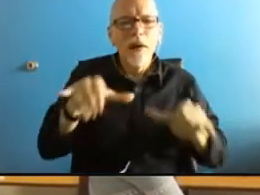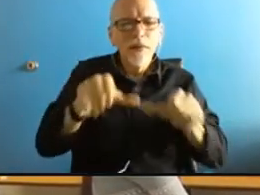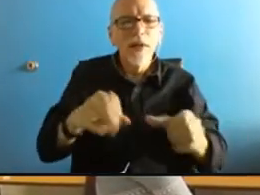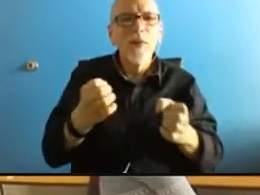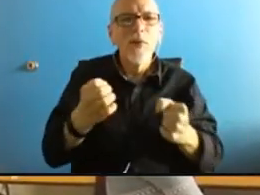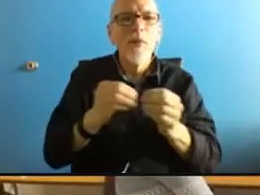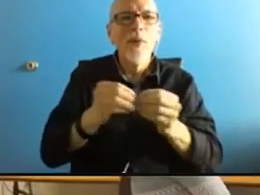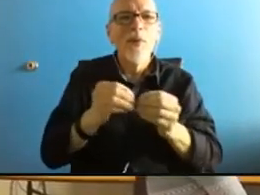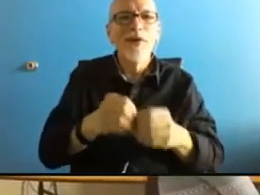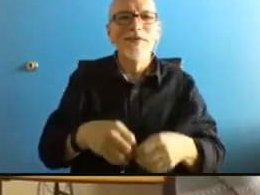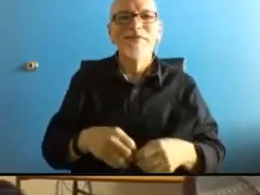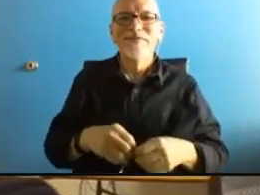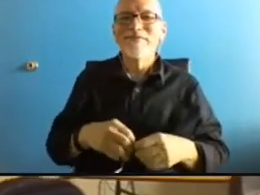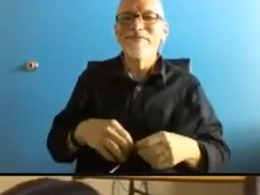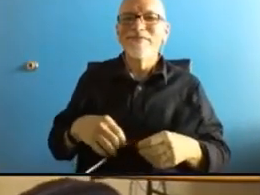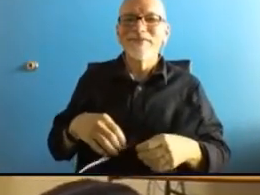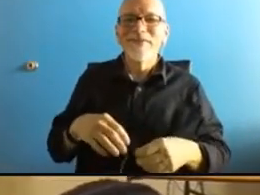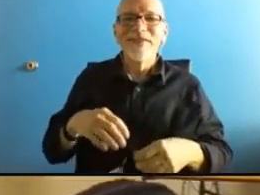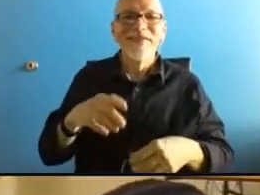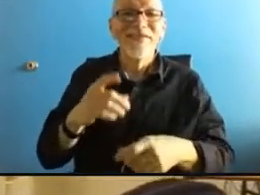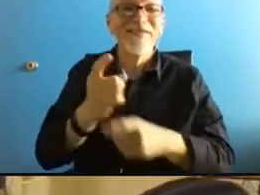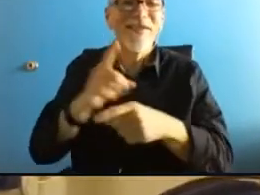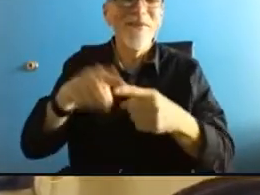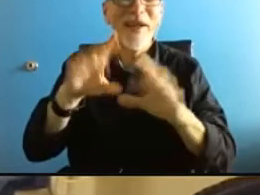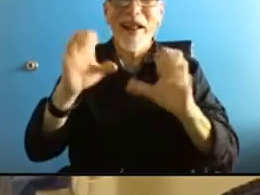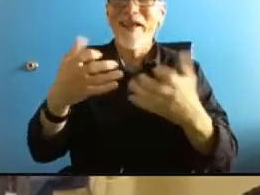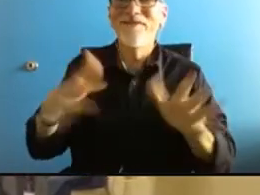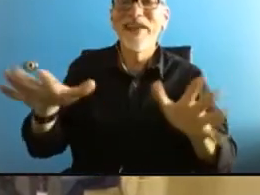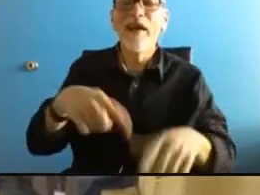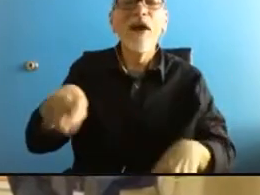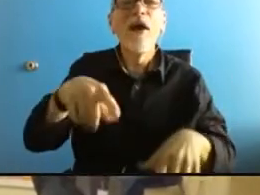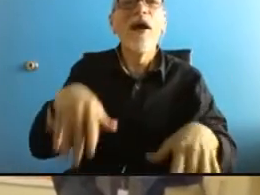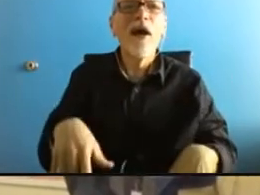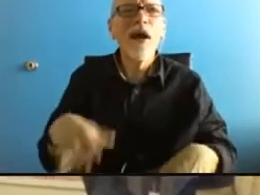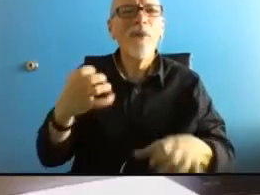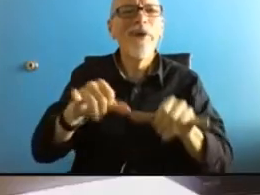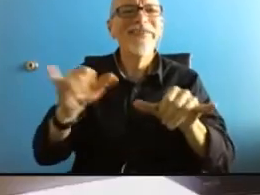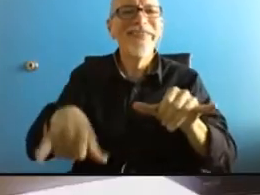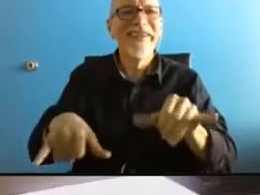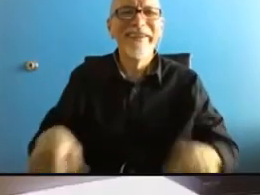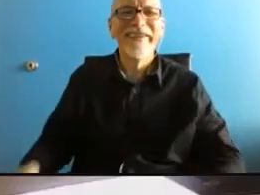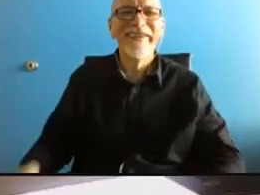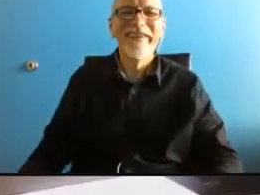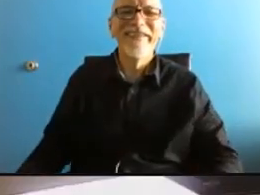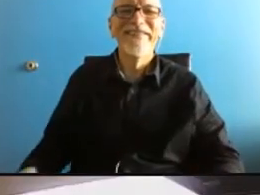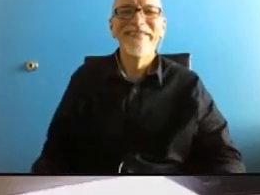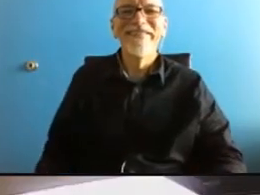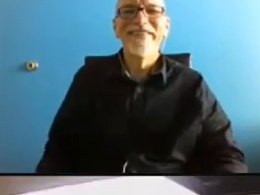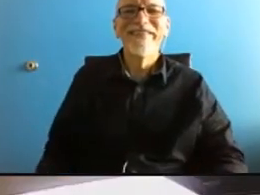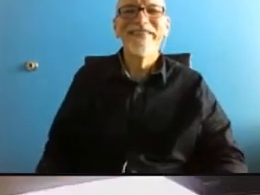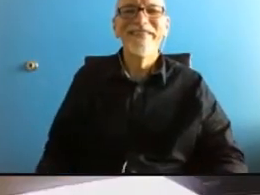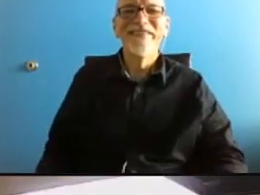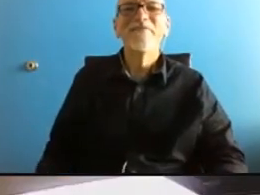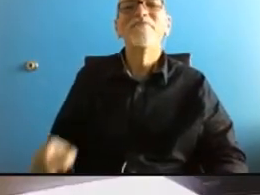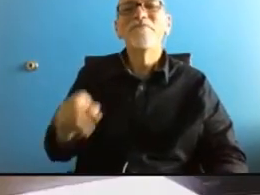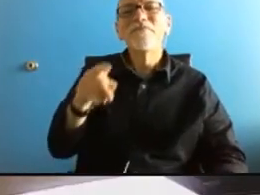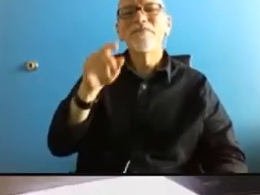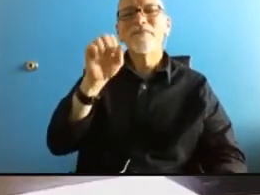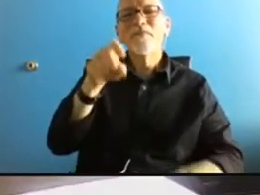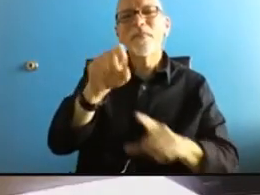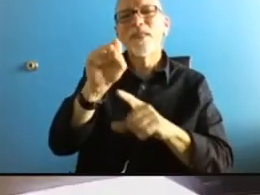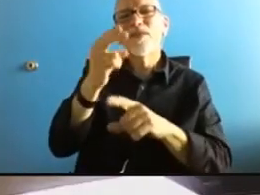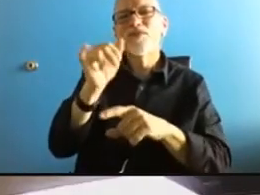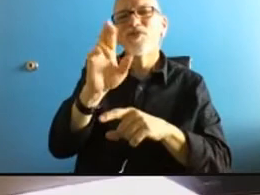were so bummed out. Yeah. They really were. So Shireen, what is